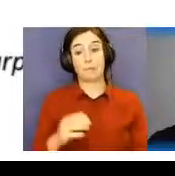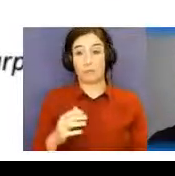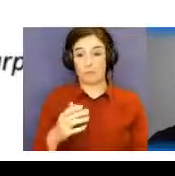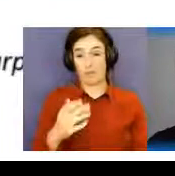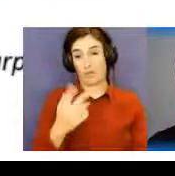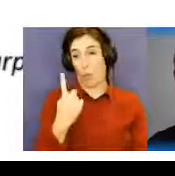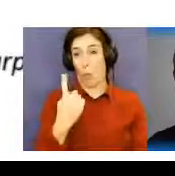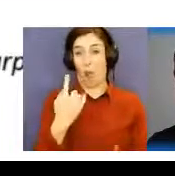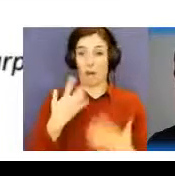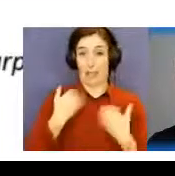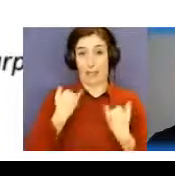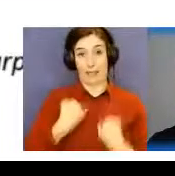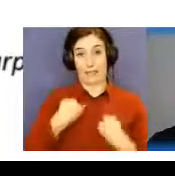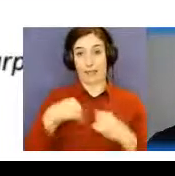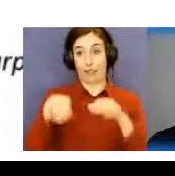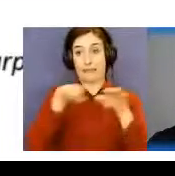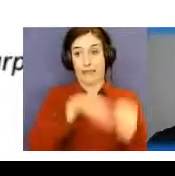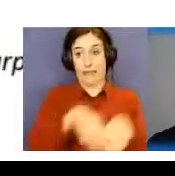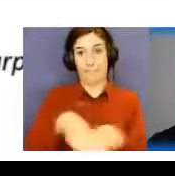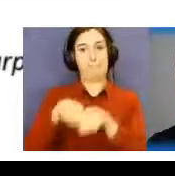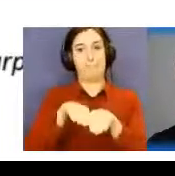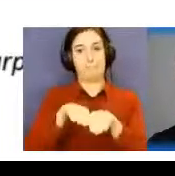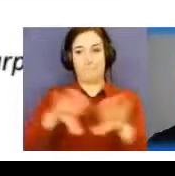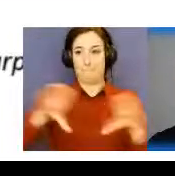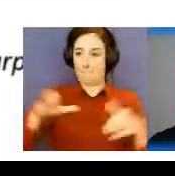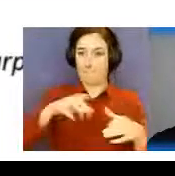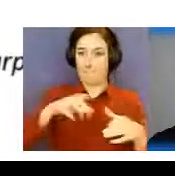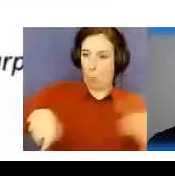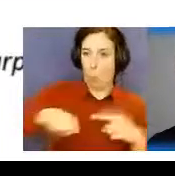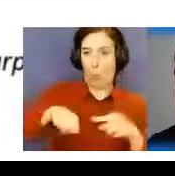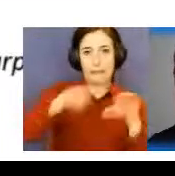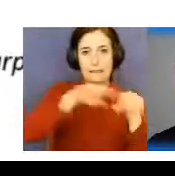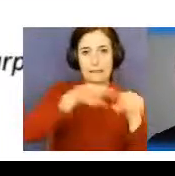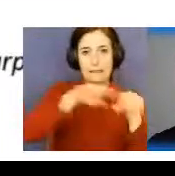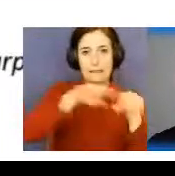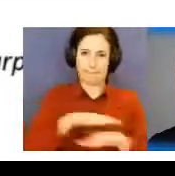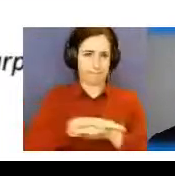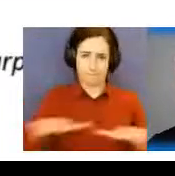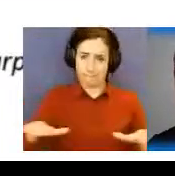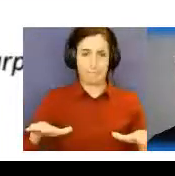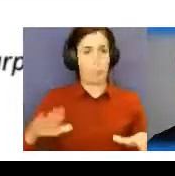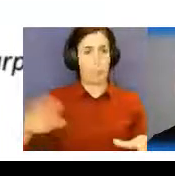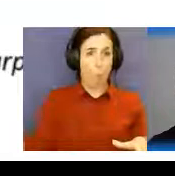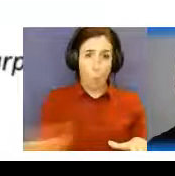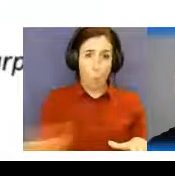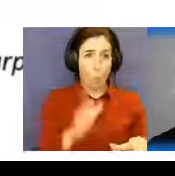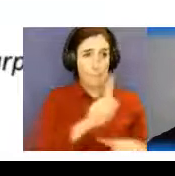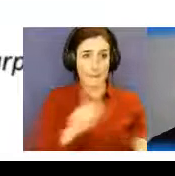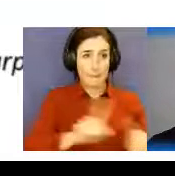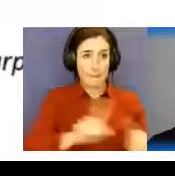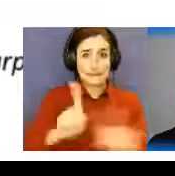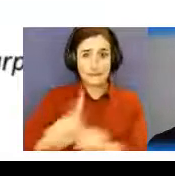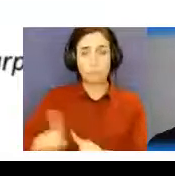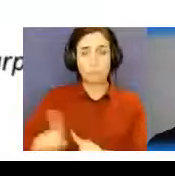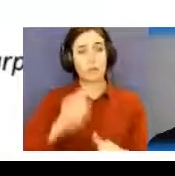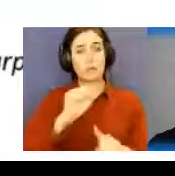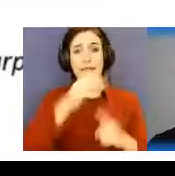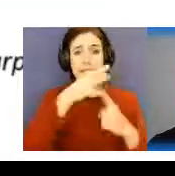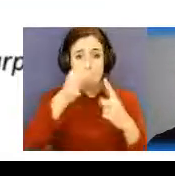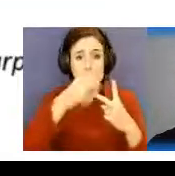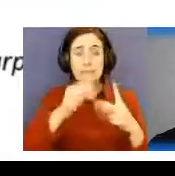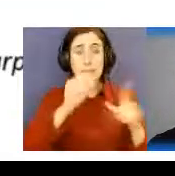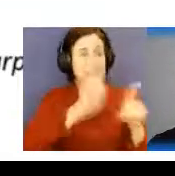lot, and therefore need to be treated in the same way. And of course, every individual is different. Every long-term condition is different, and the symptoms that people face is different. So treating people